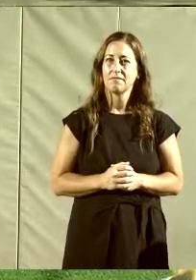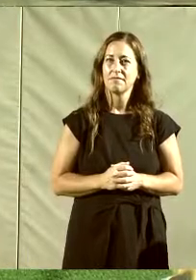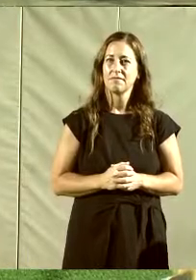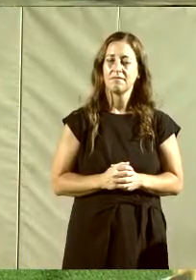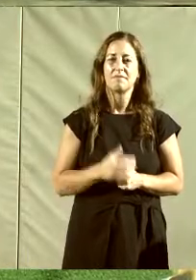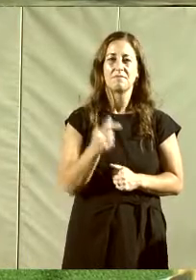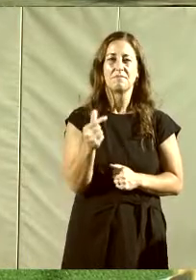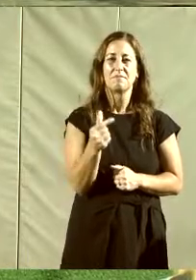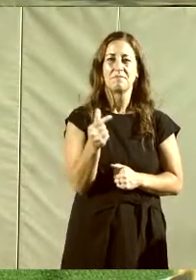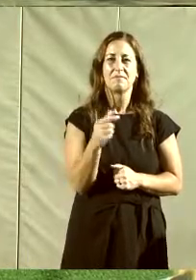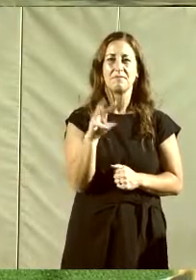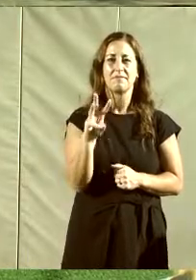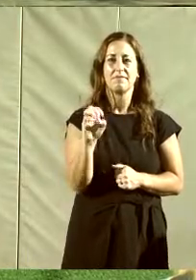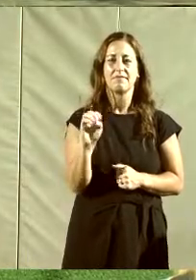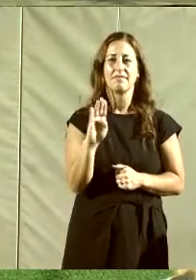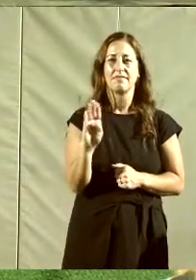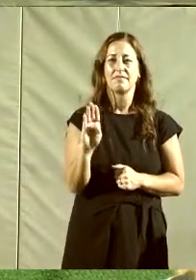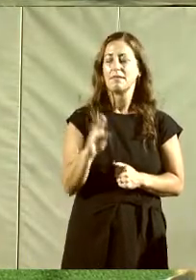Grace Webb.